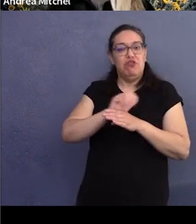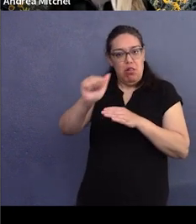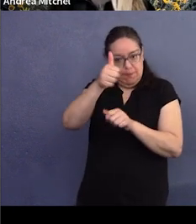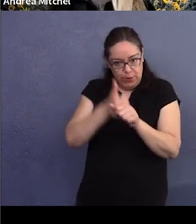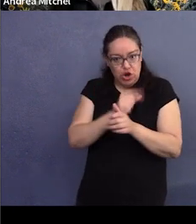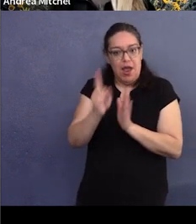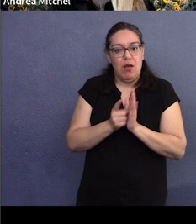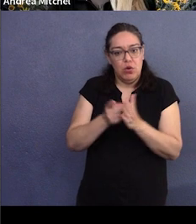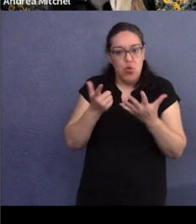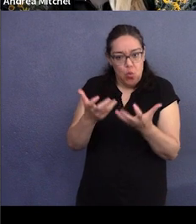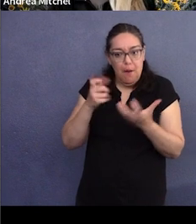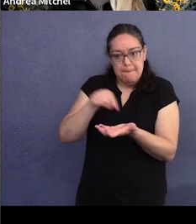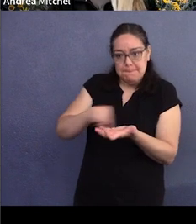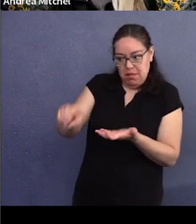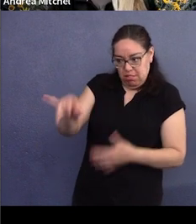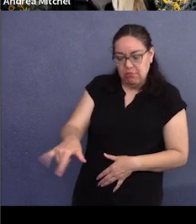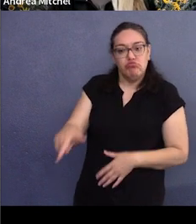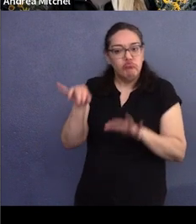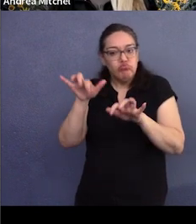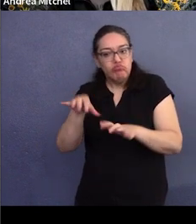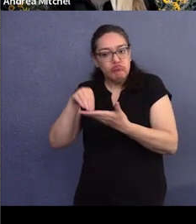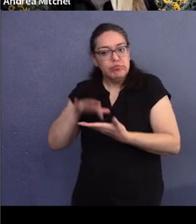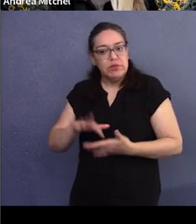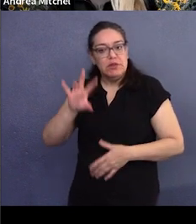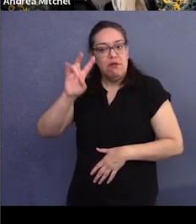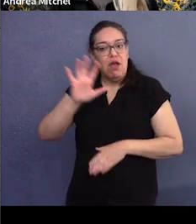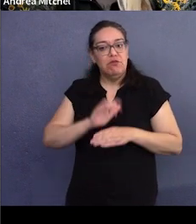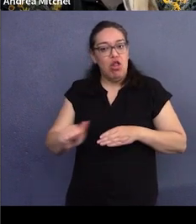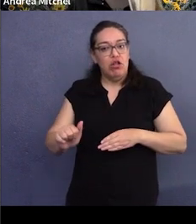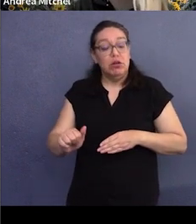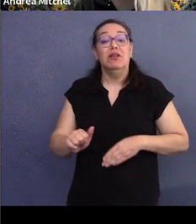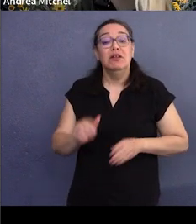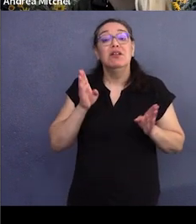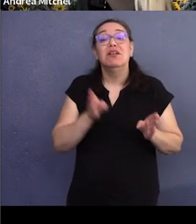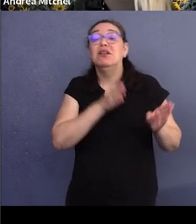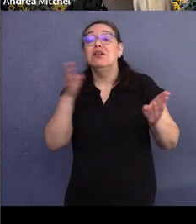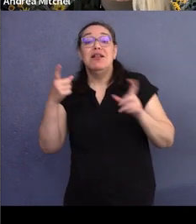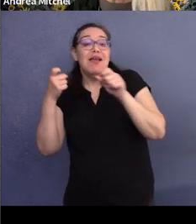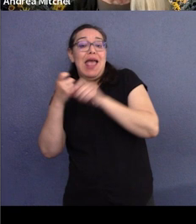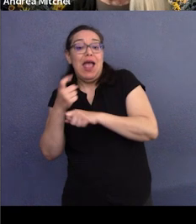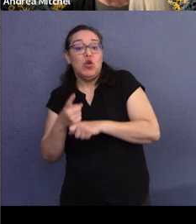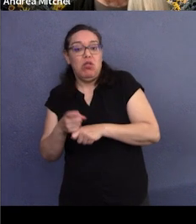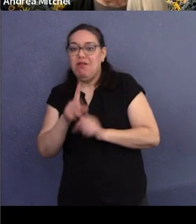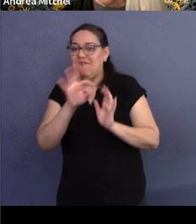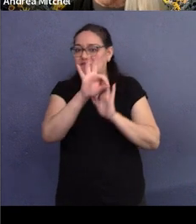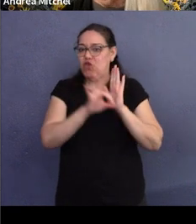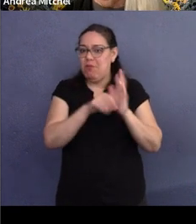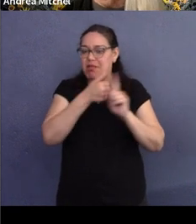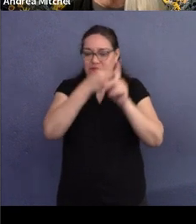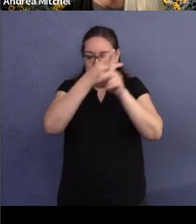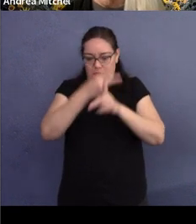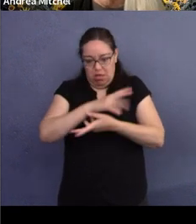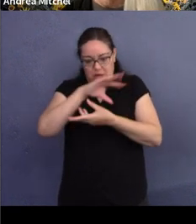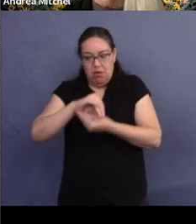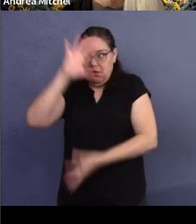put in $75. Then what it'll over here in the formula, it will tell you what their annual